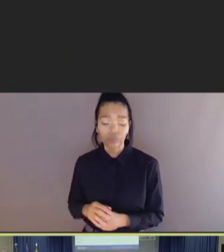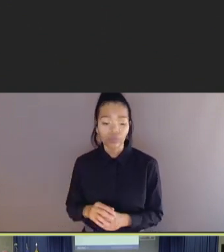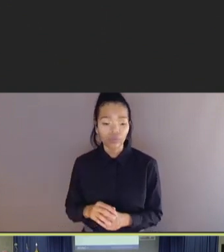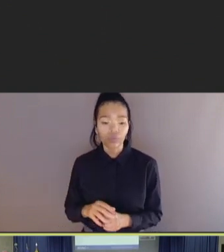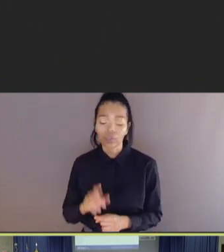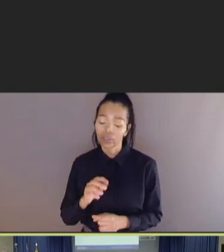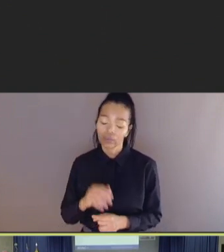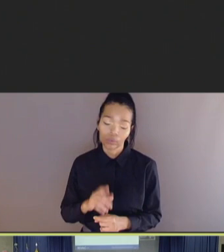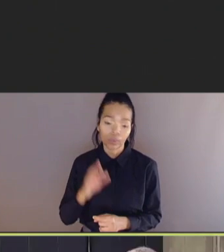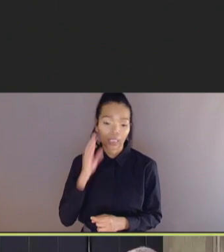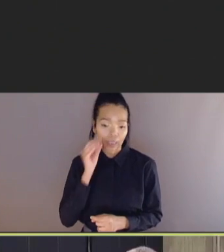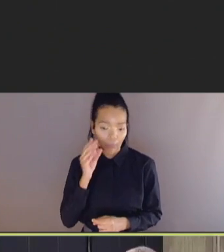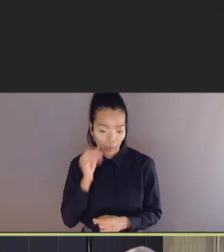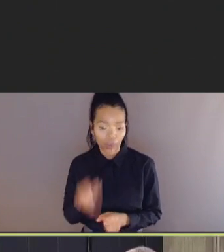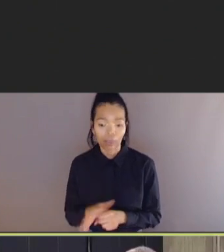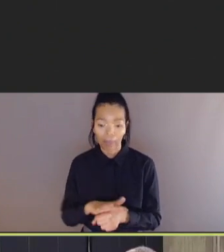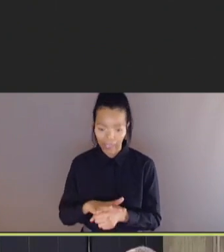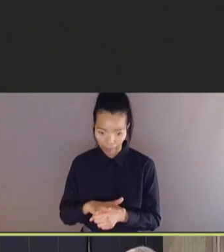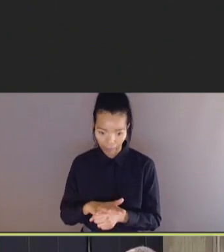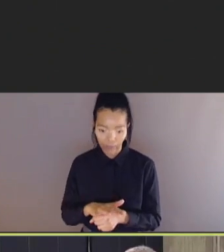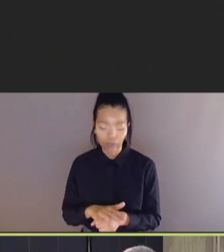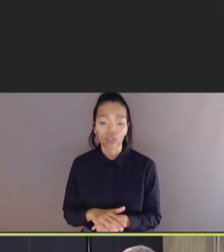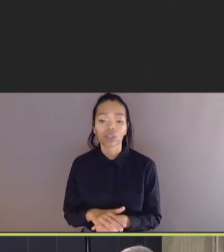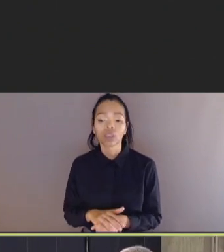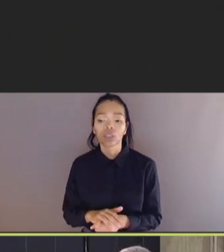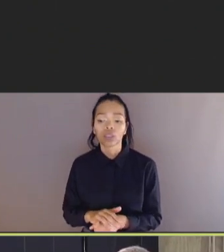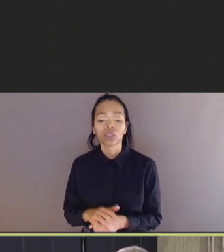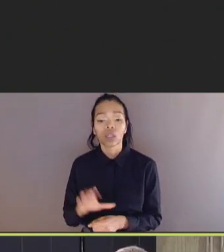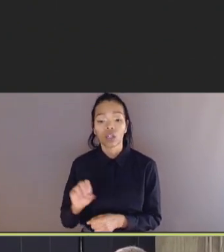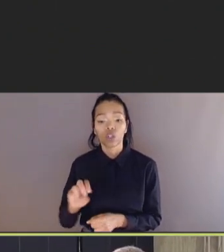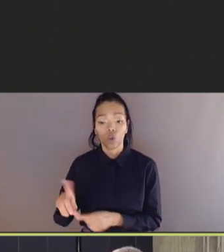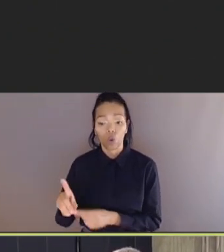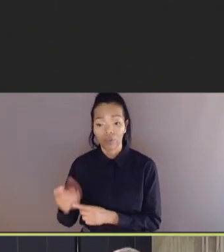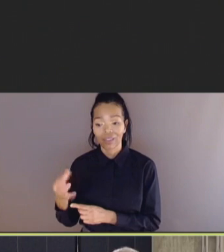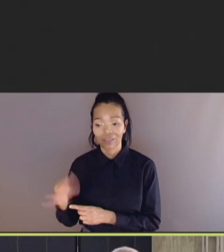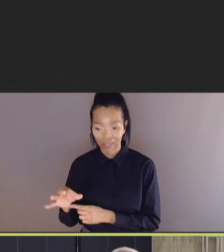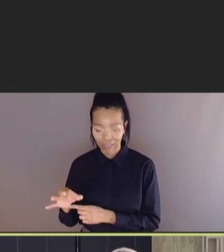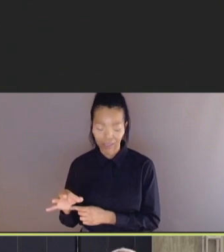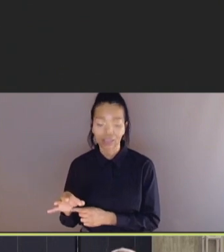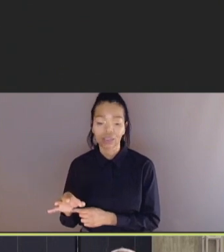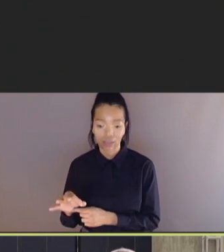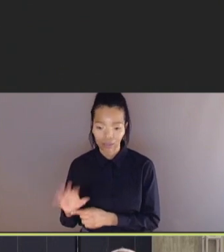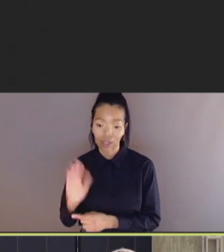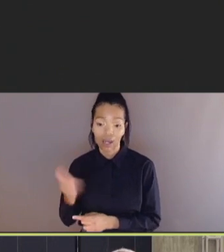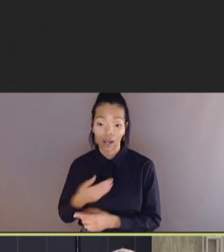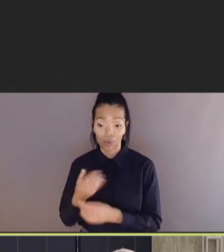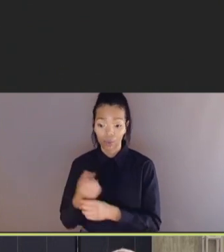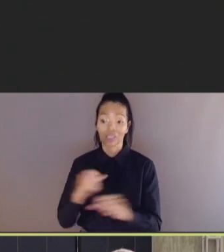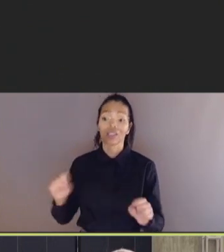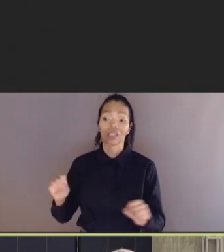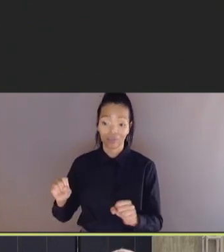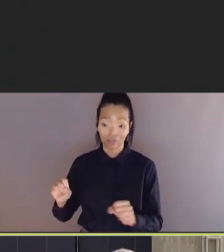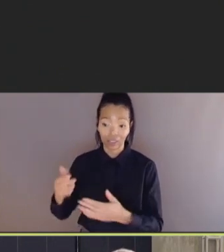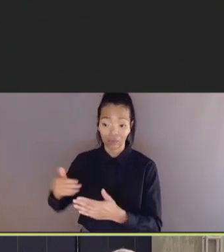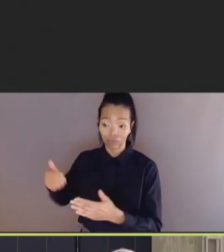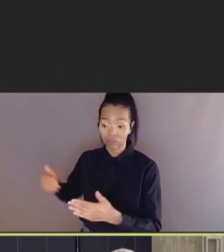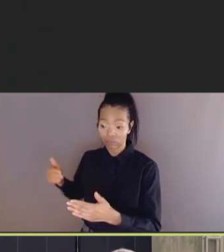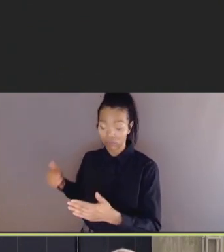pandemic and looking at our COVID-19 vaccine safety record. The